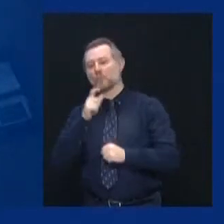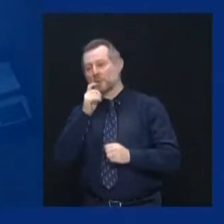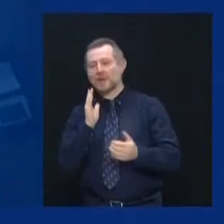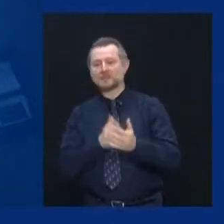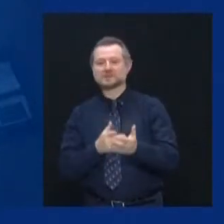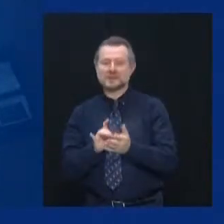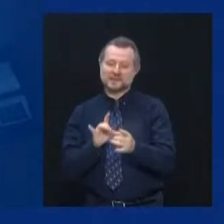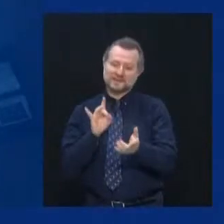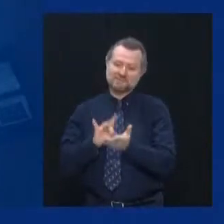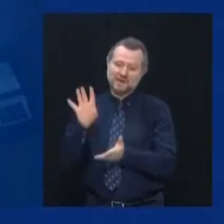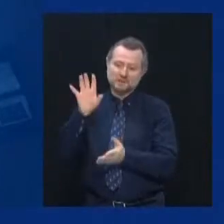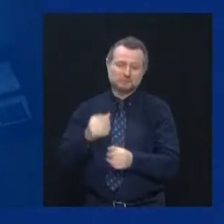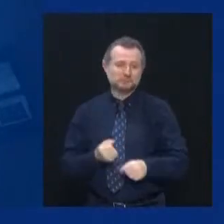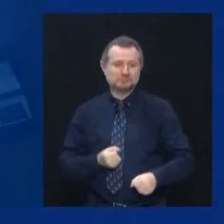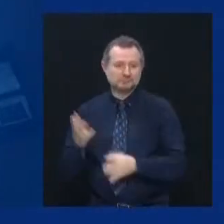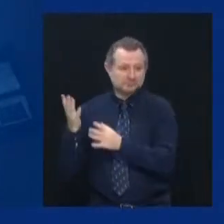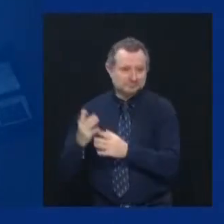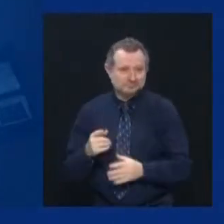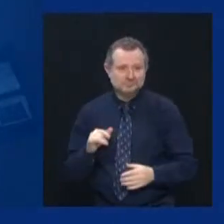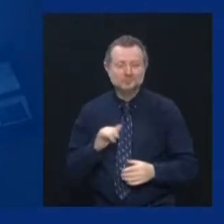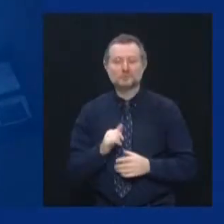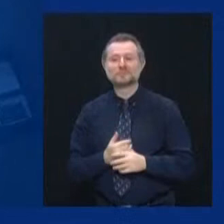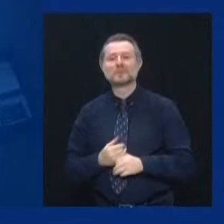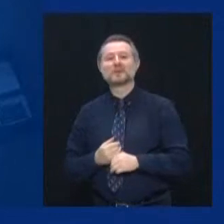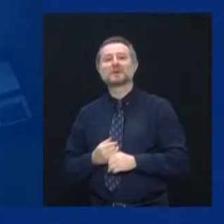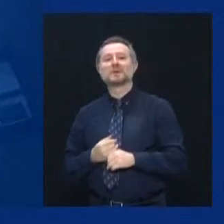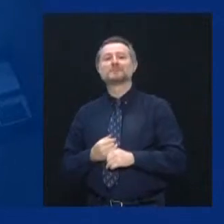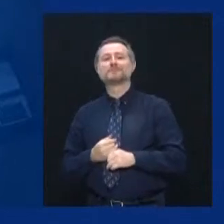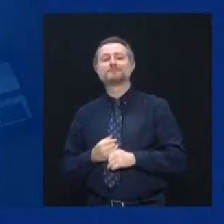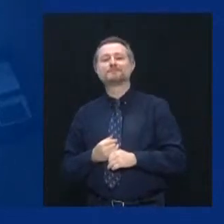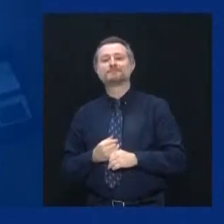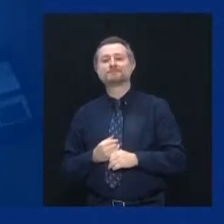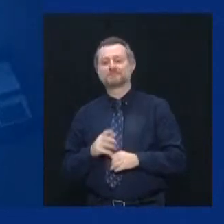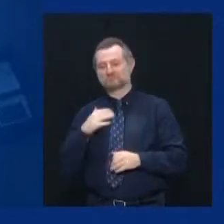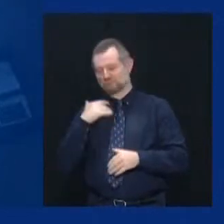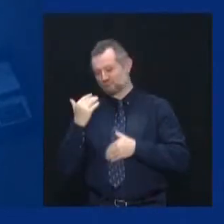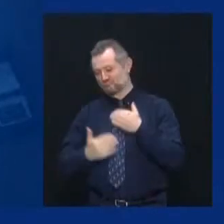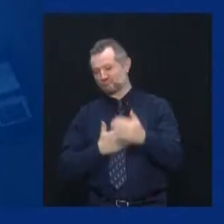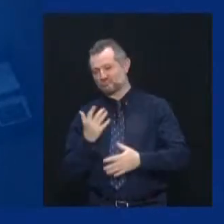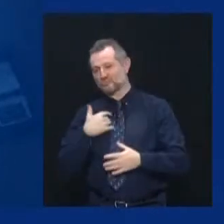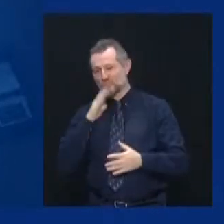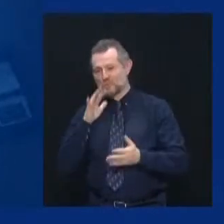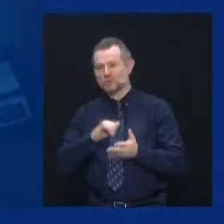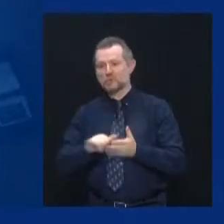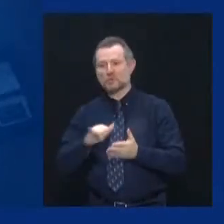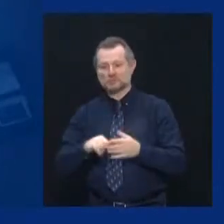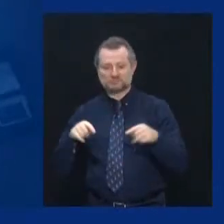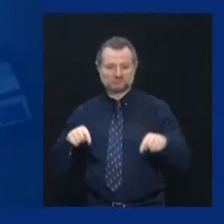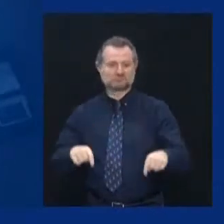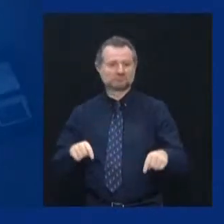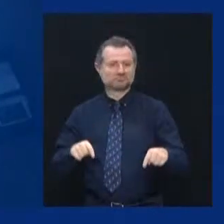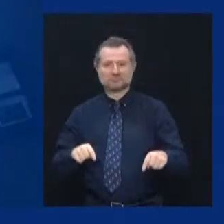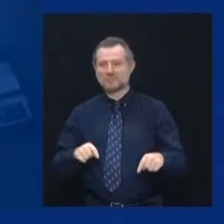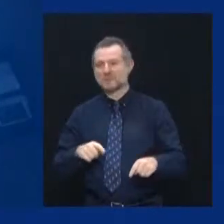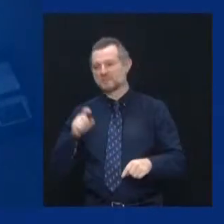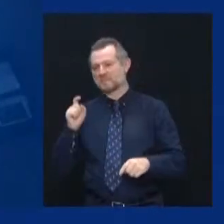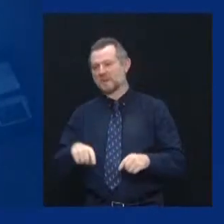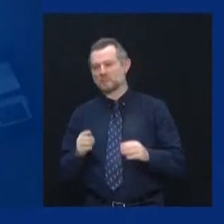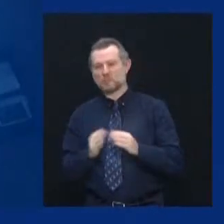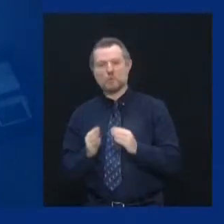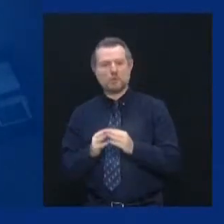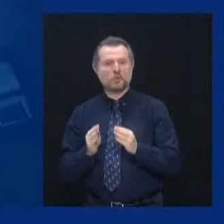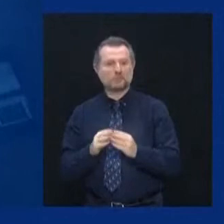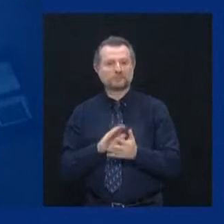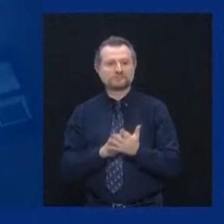tenants. We've made great strides in New York, but we need to do more. We